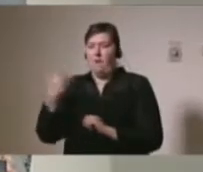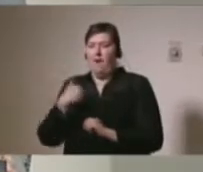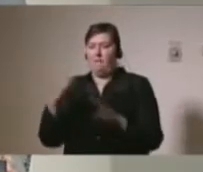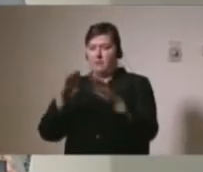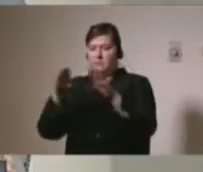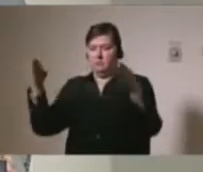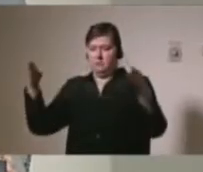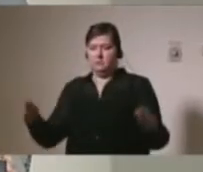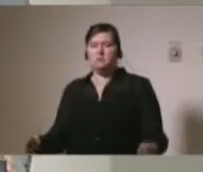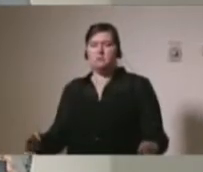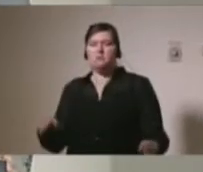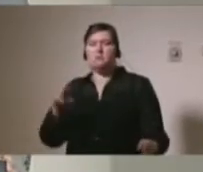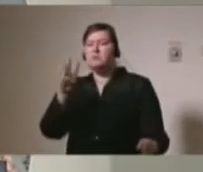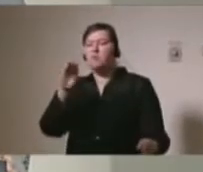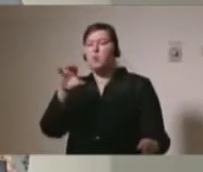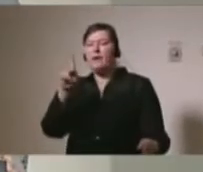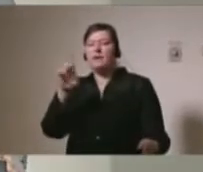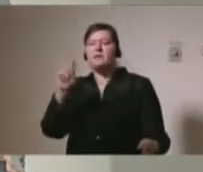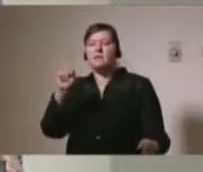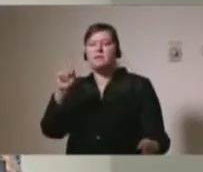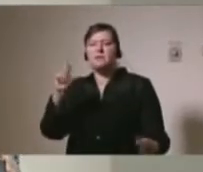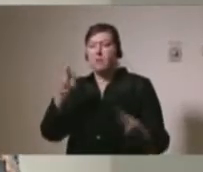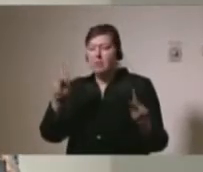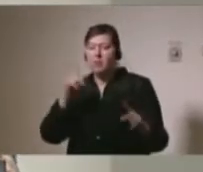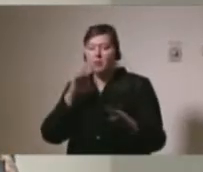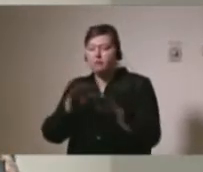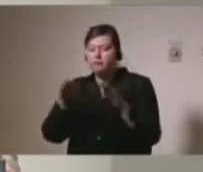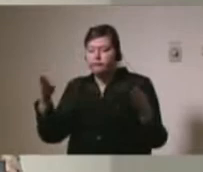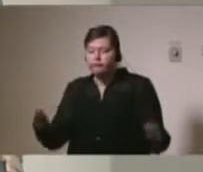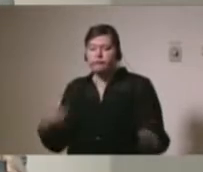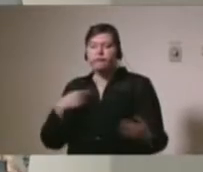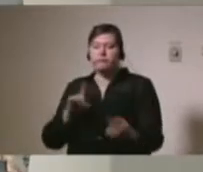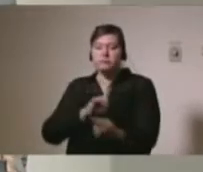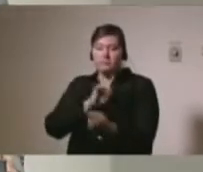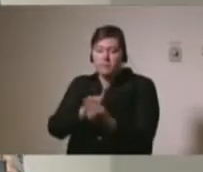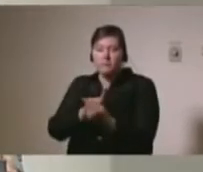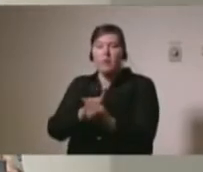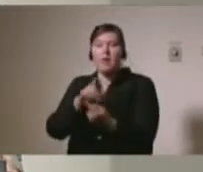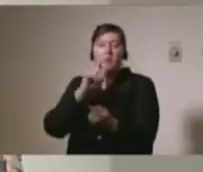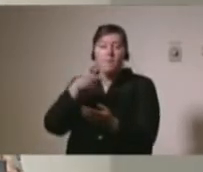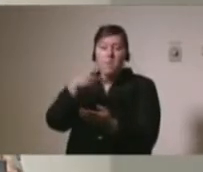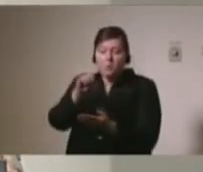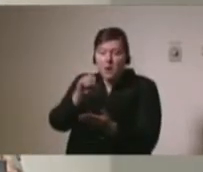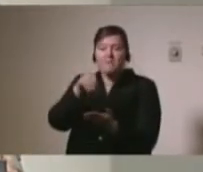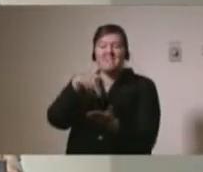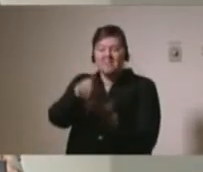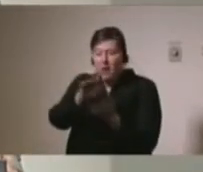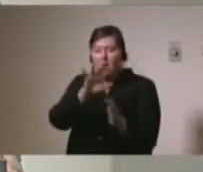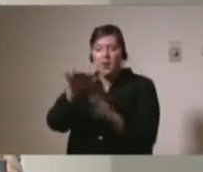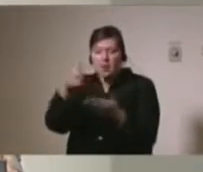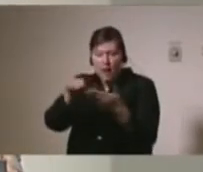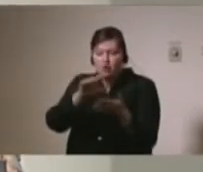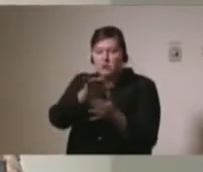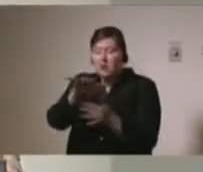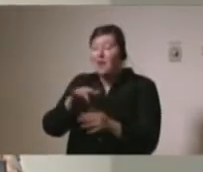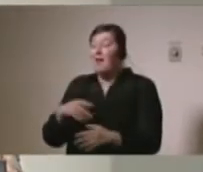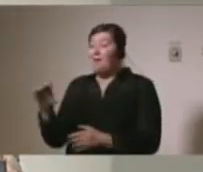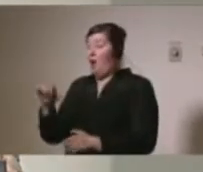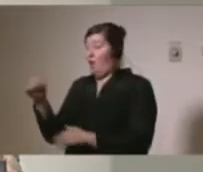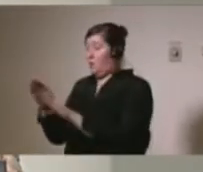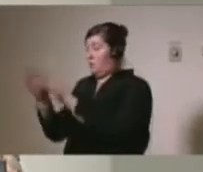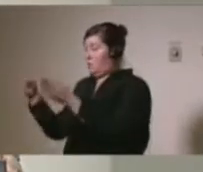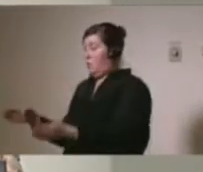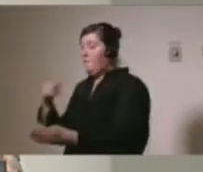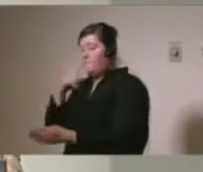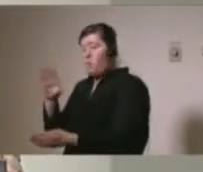We had wickets for postal services and another wicket for payments. But today, the